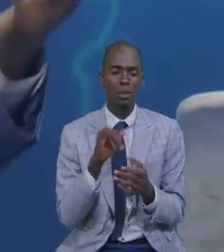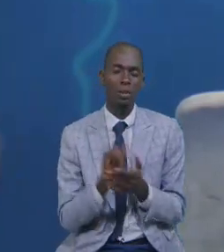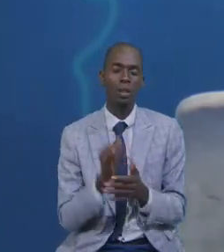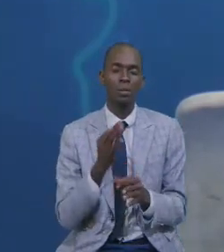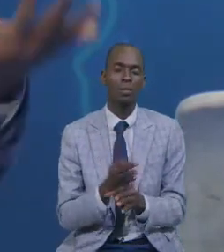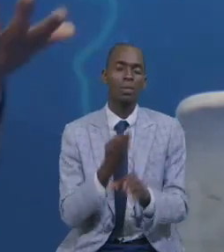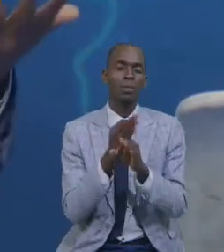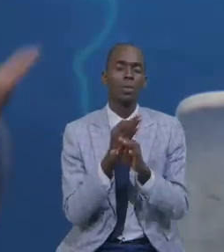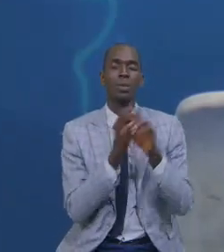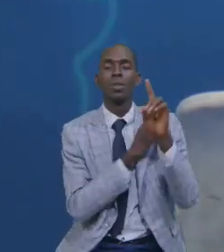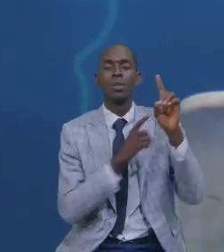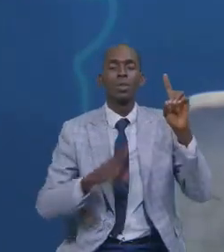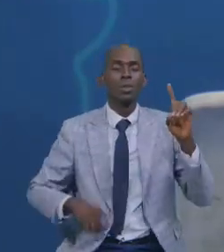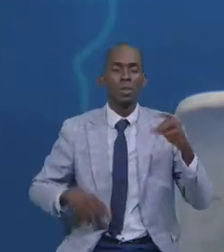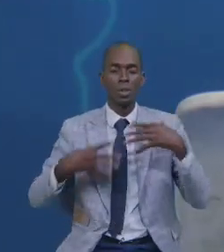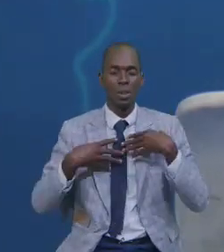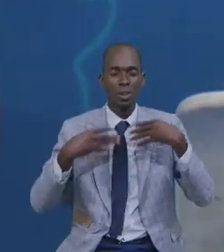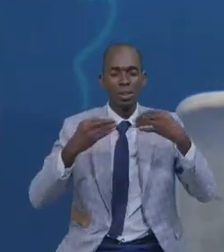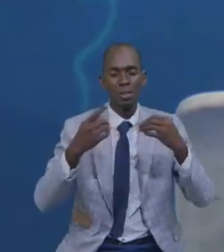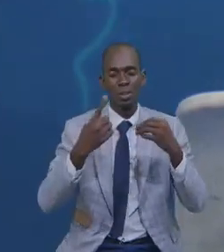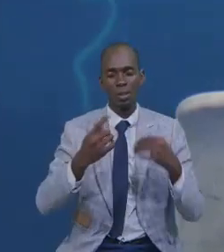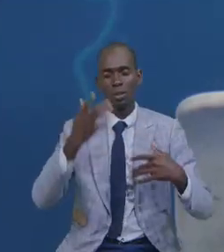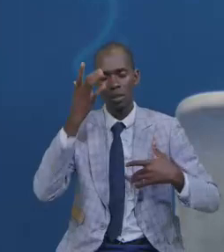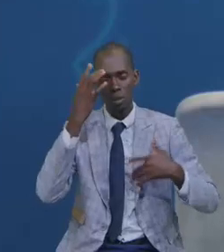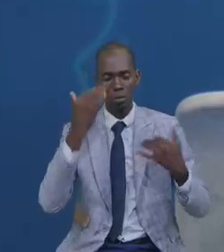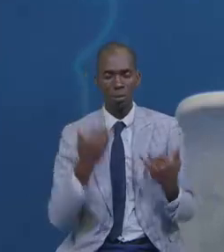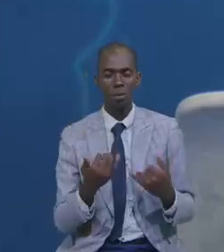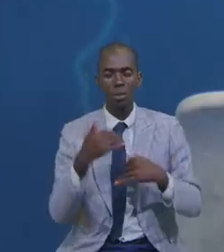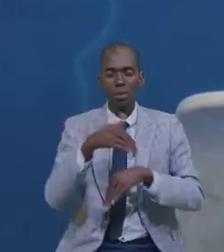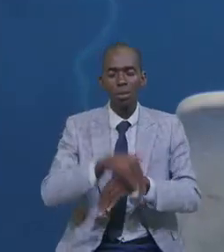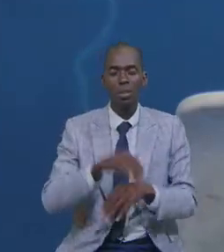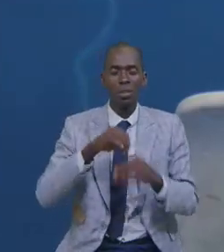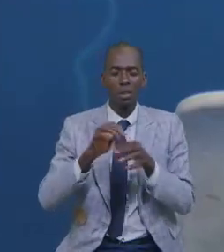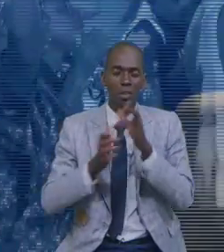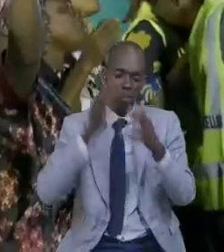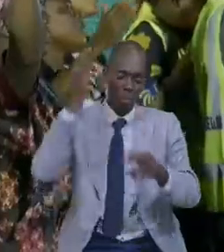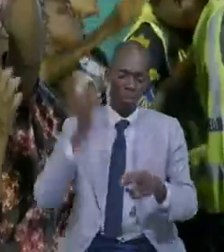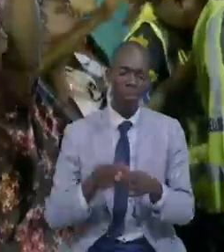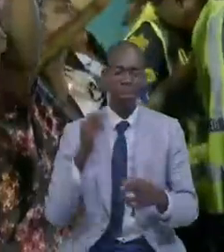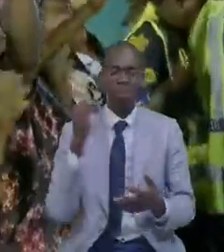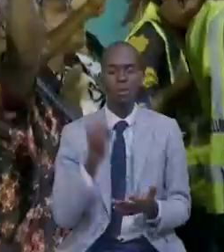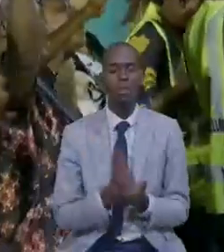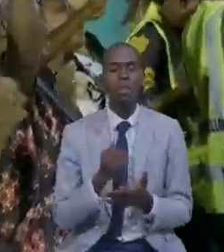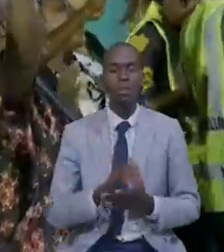Lord, heal the sick tonight in Jesus' name.